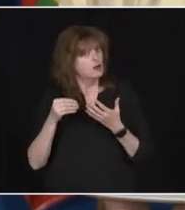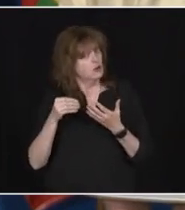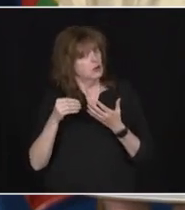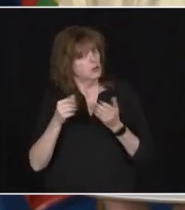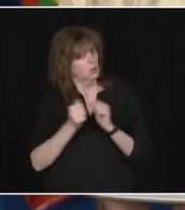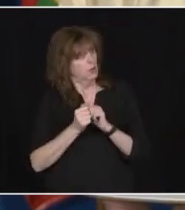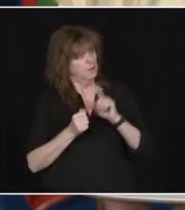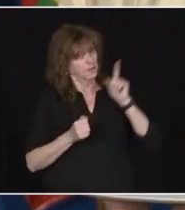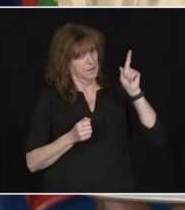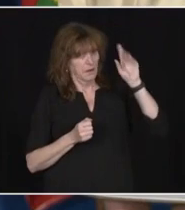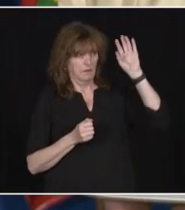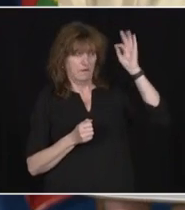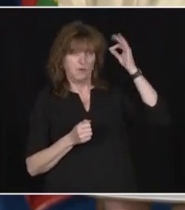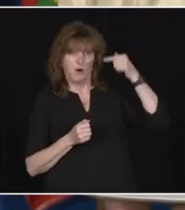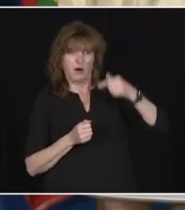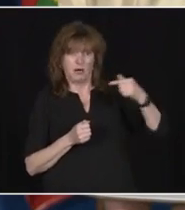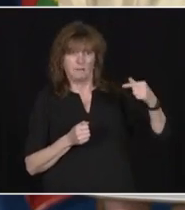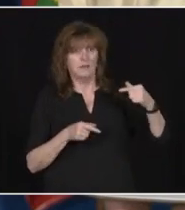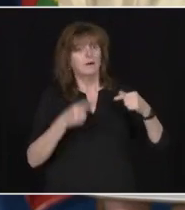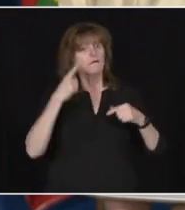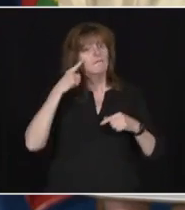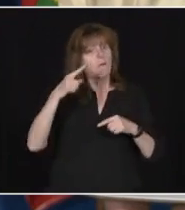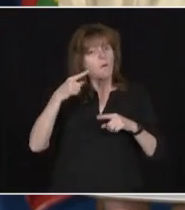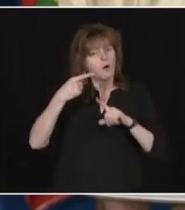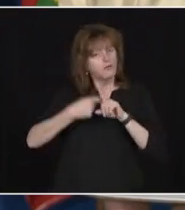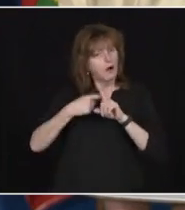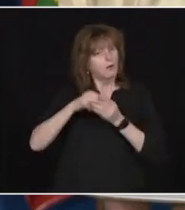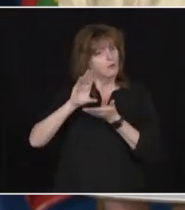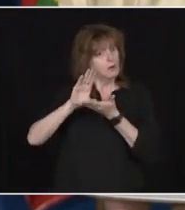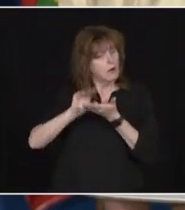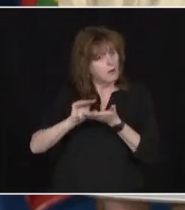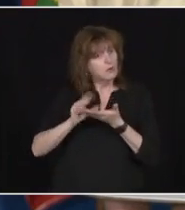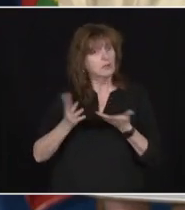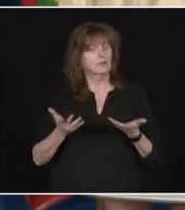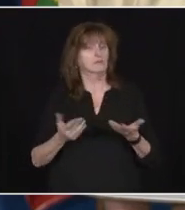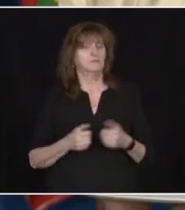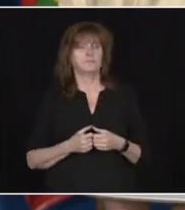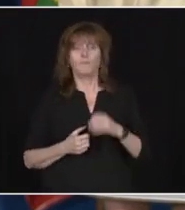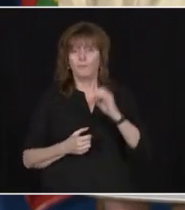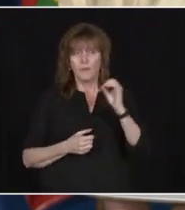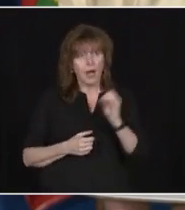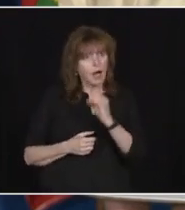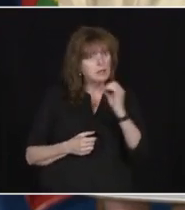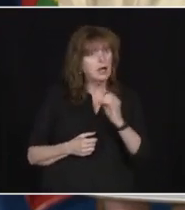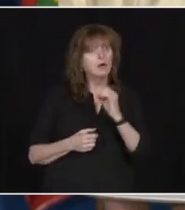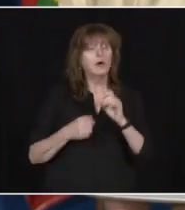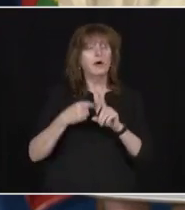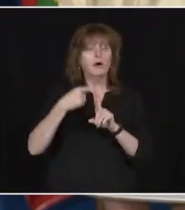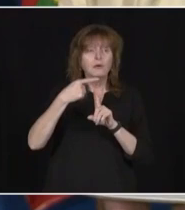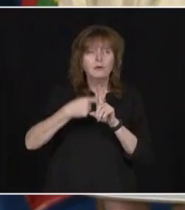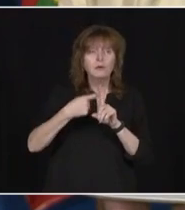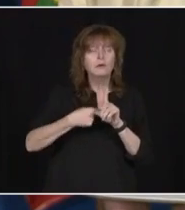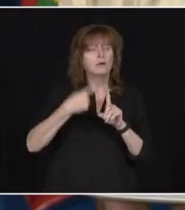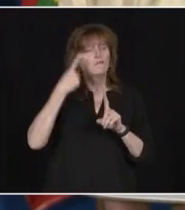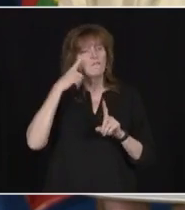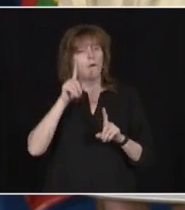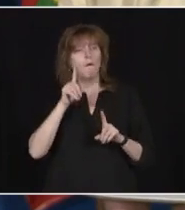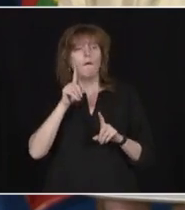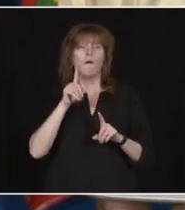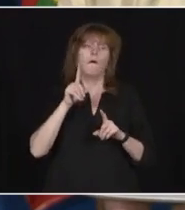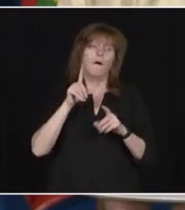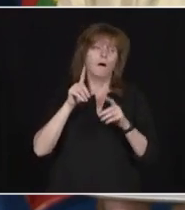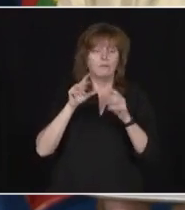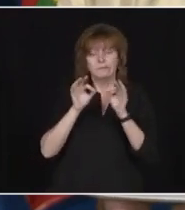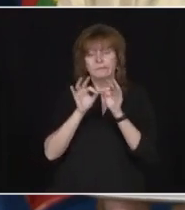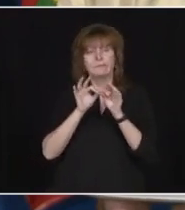well. We're reducing or holding the electricity rates. We're supporting them on when they hire staff. So